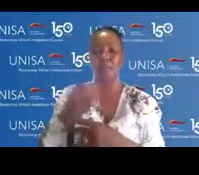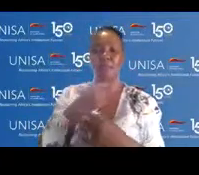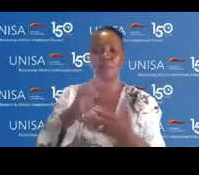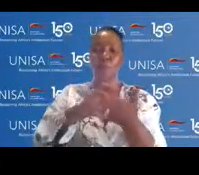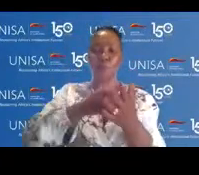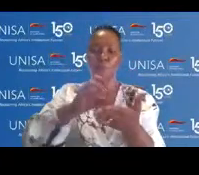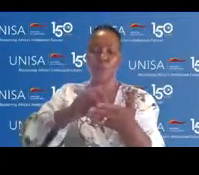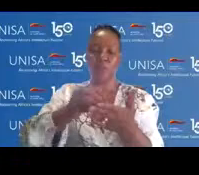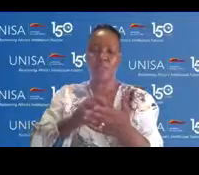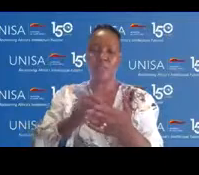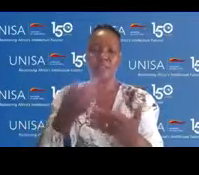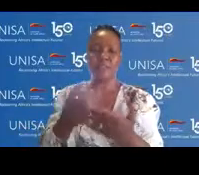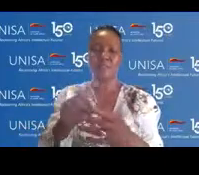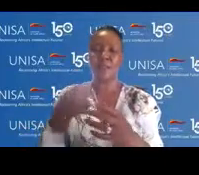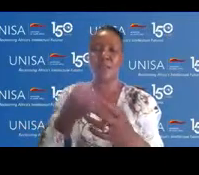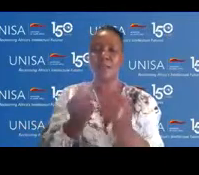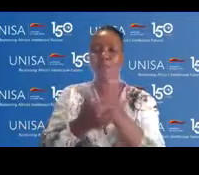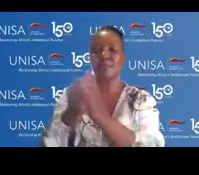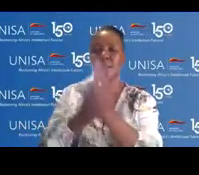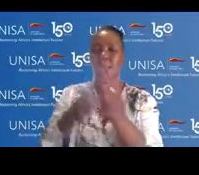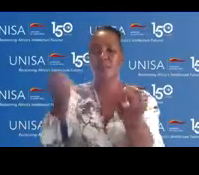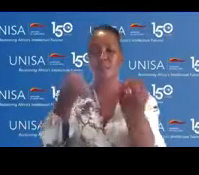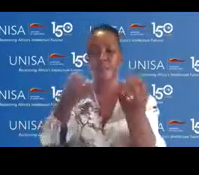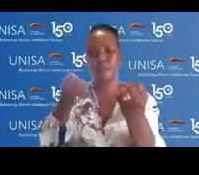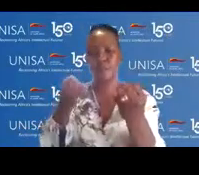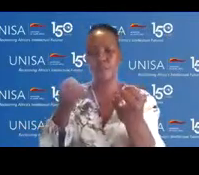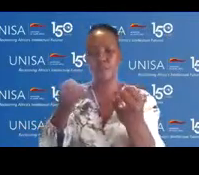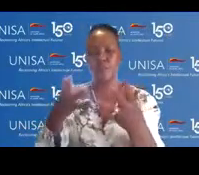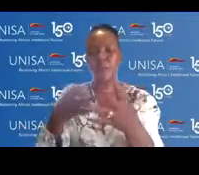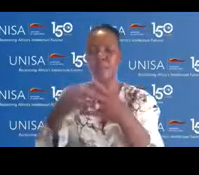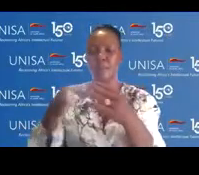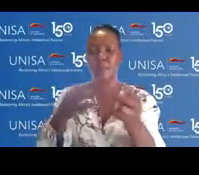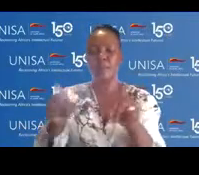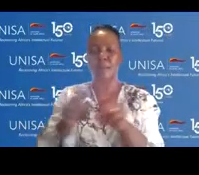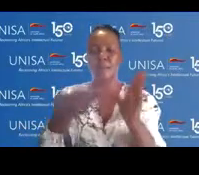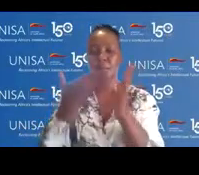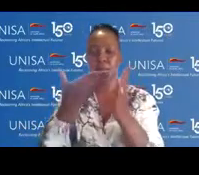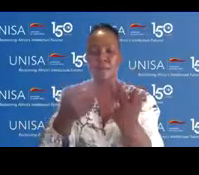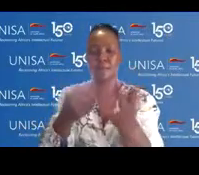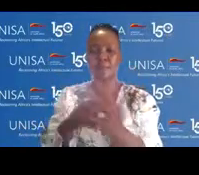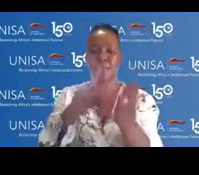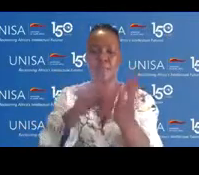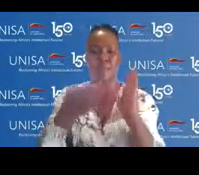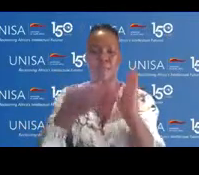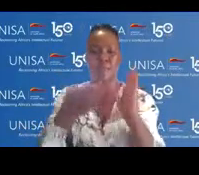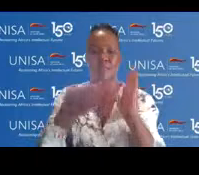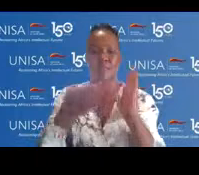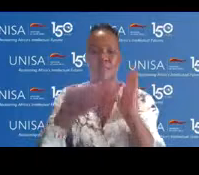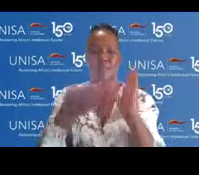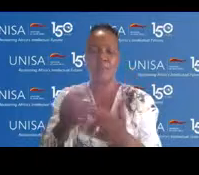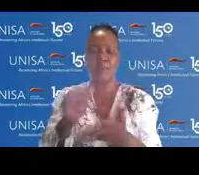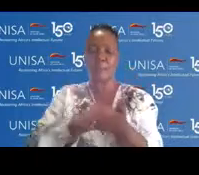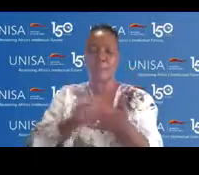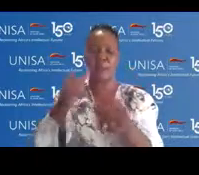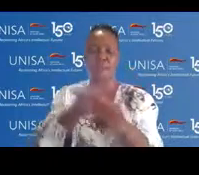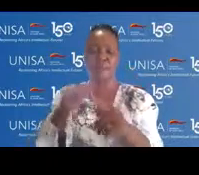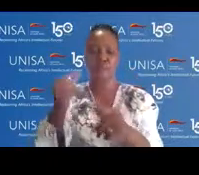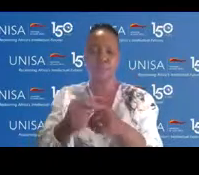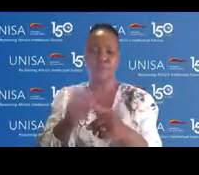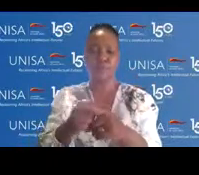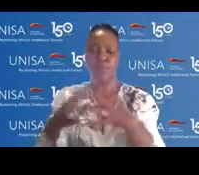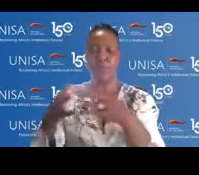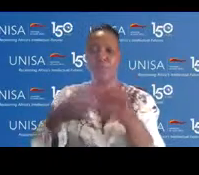site information, everything like that. So let me just click on it. There's even passwords or anything else that